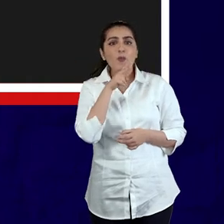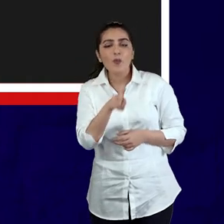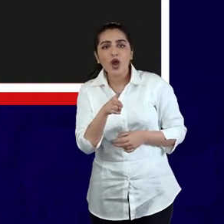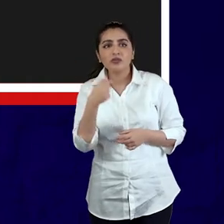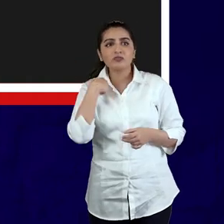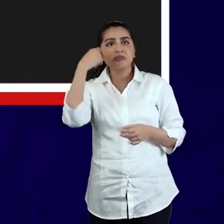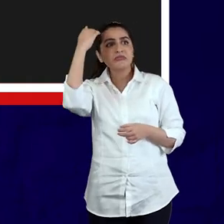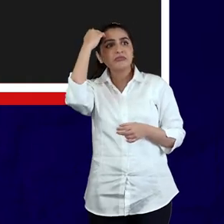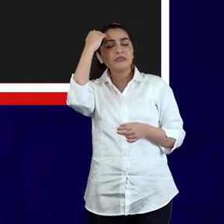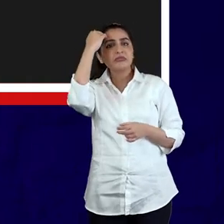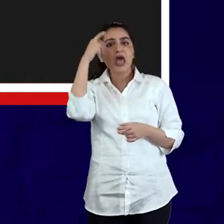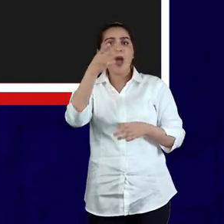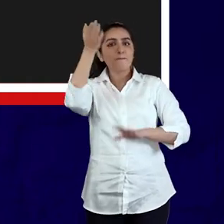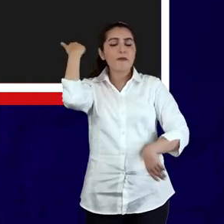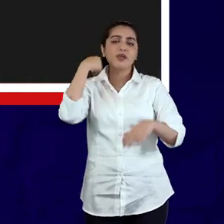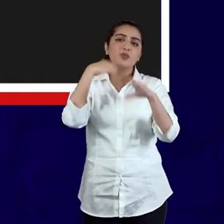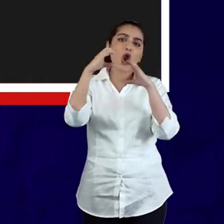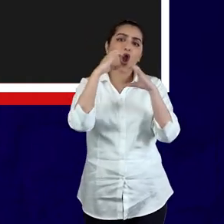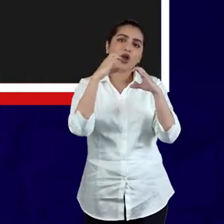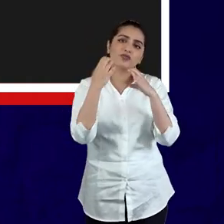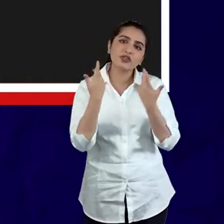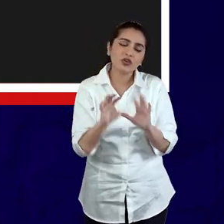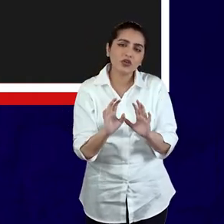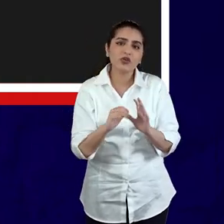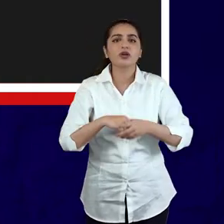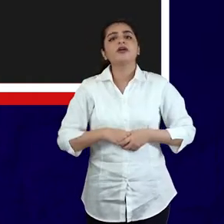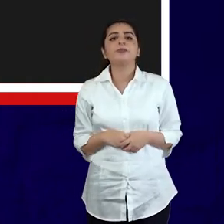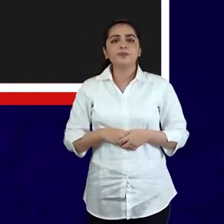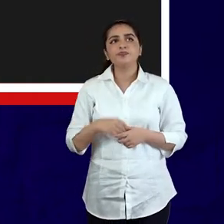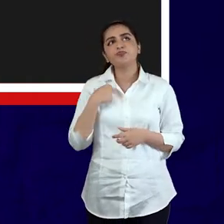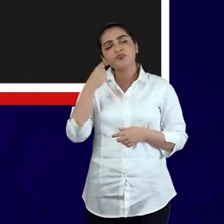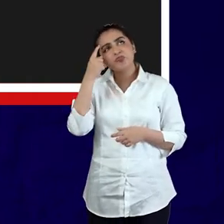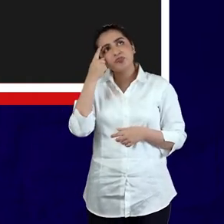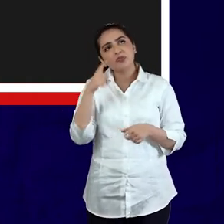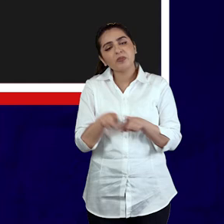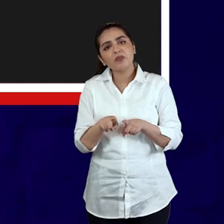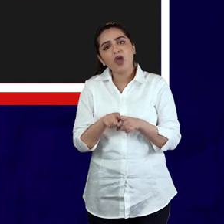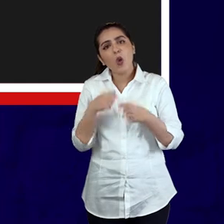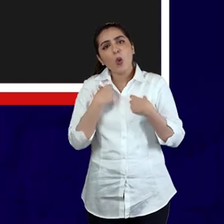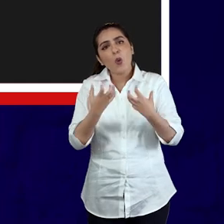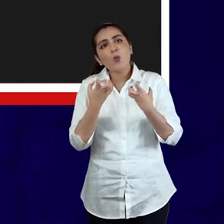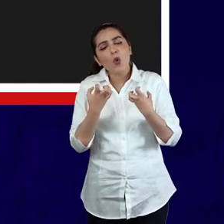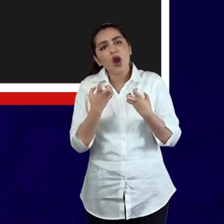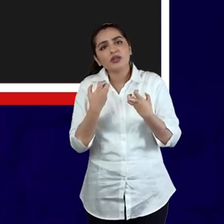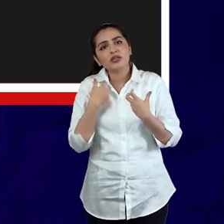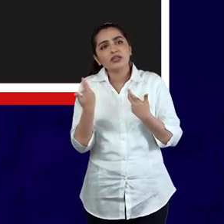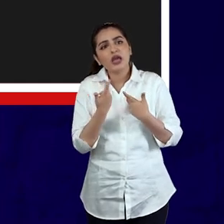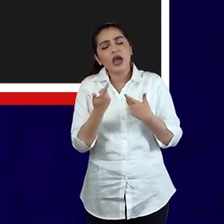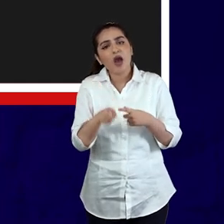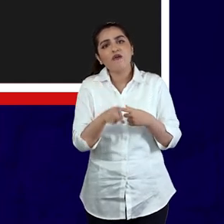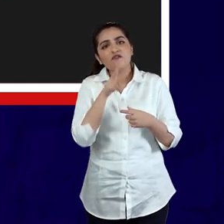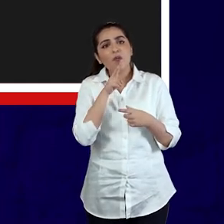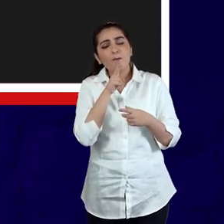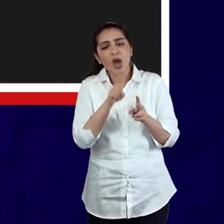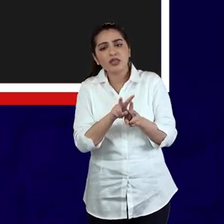images always stay in my mind when we have these conversations. And I guess, we wanted to go a bit off grid